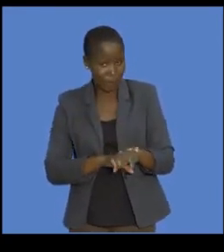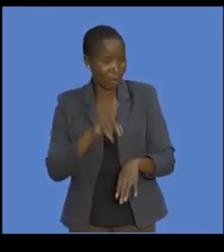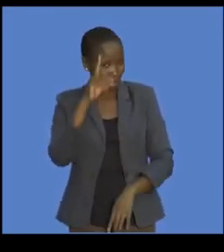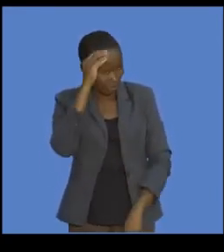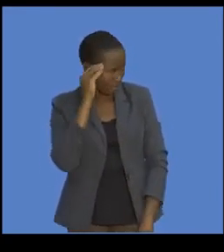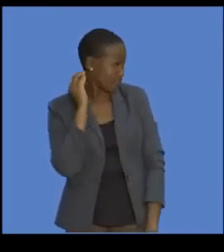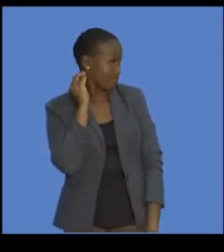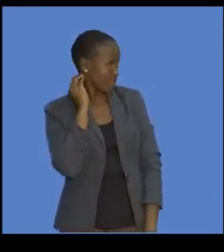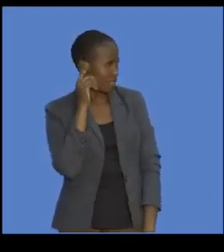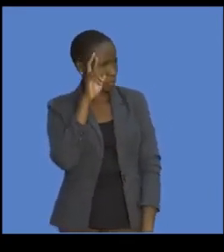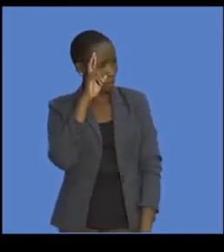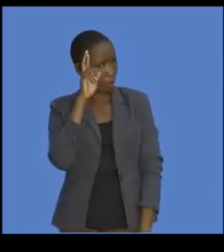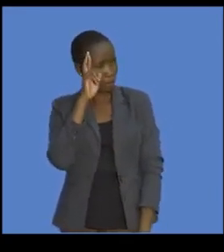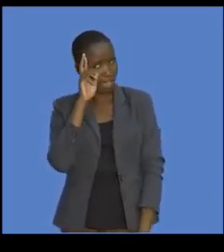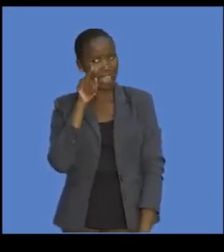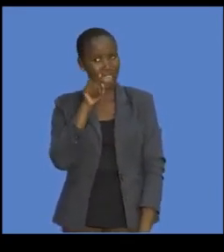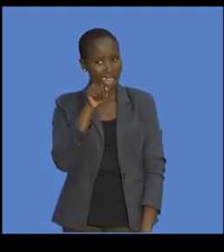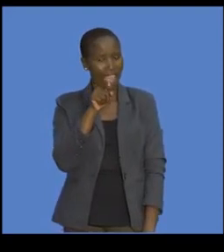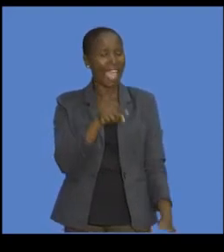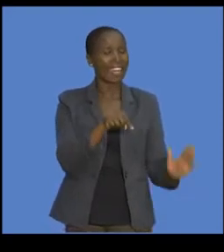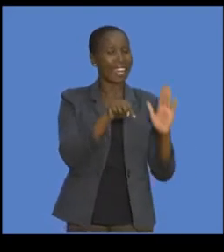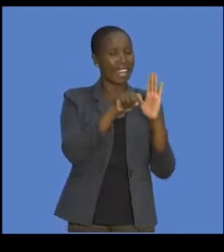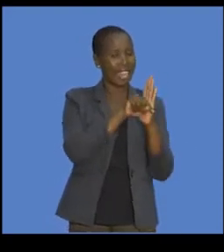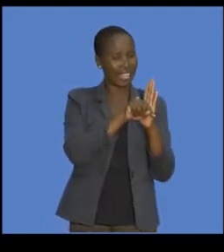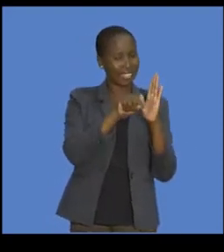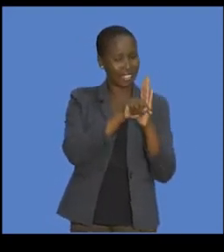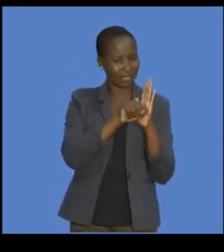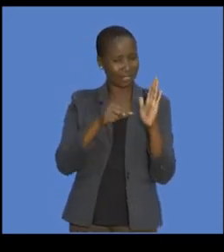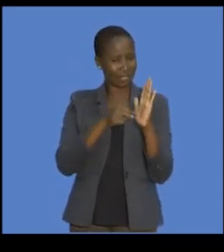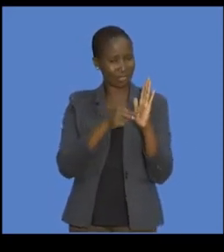negative feedback loop that is often used to maintain